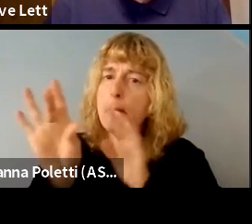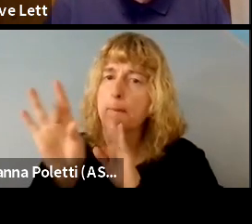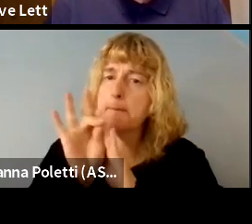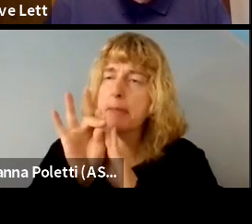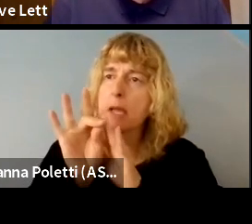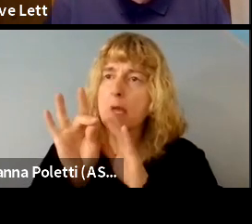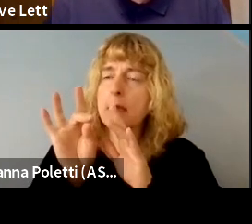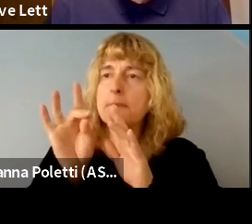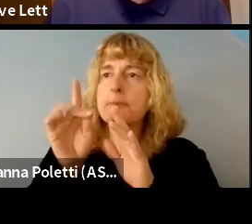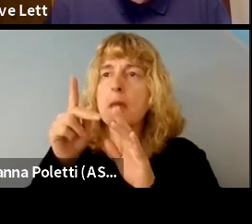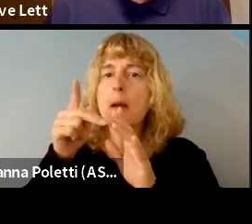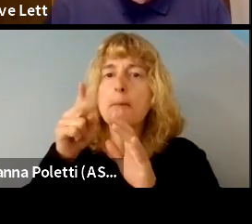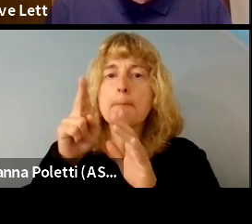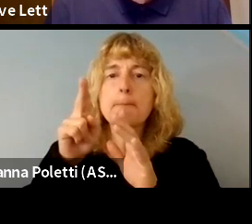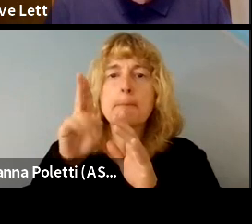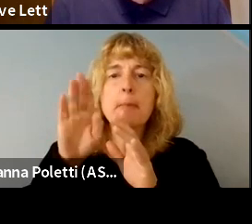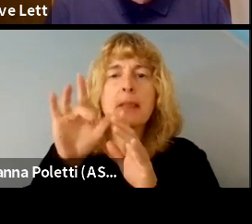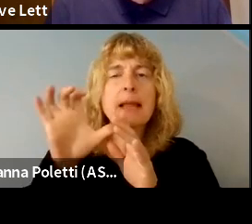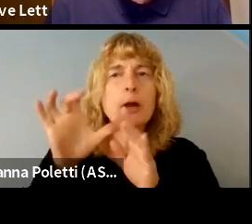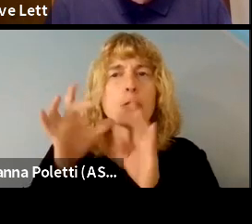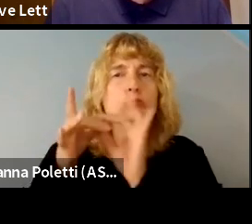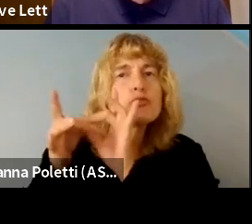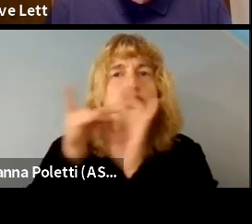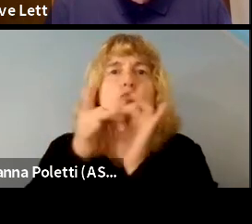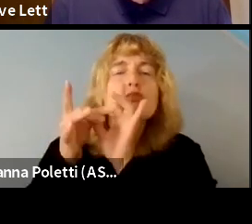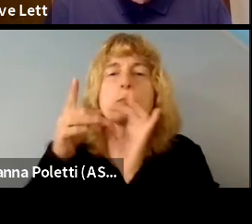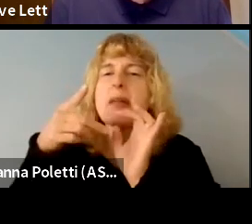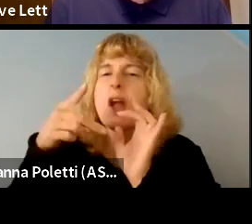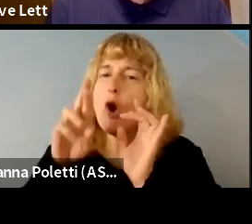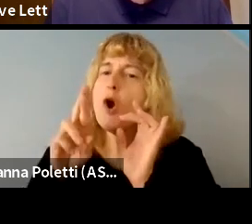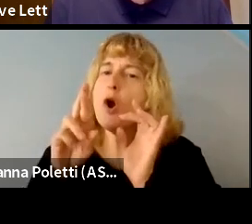and what other committee?